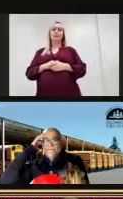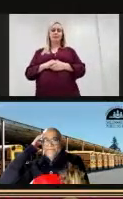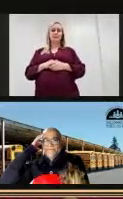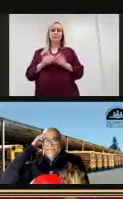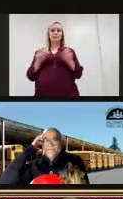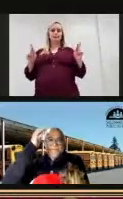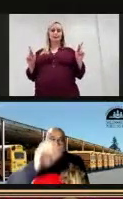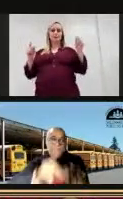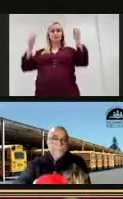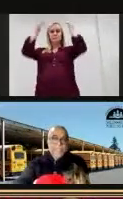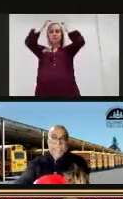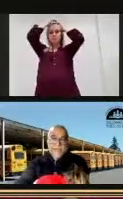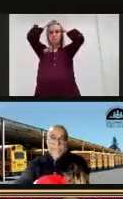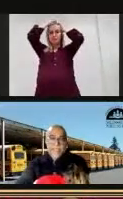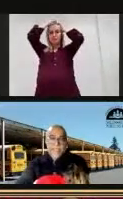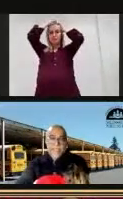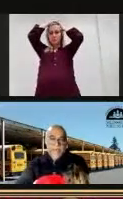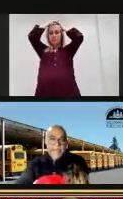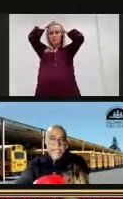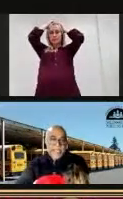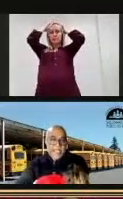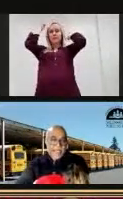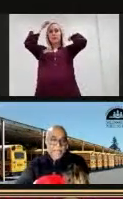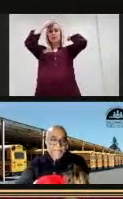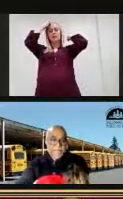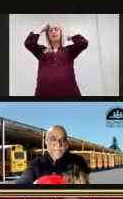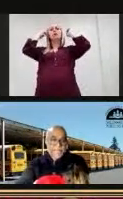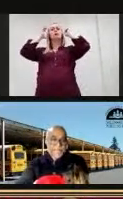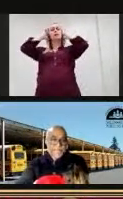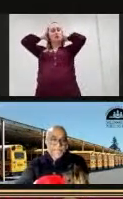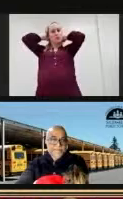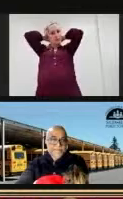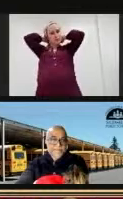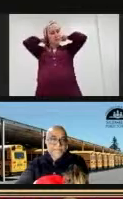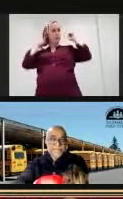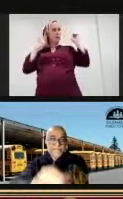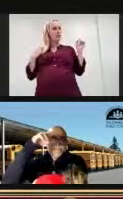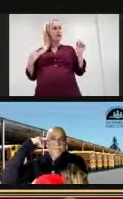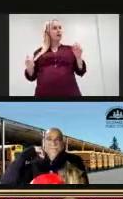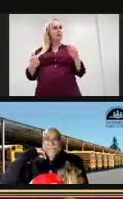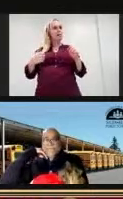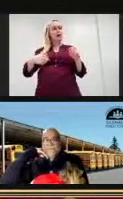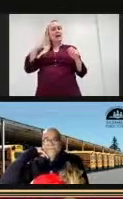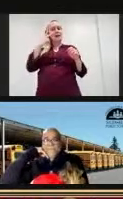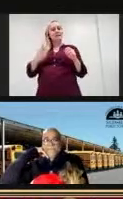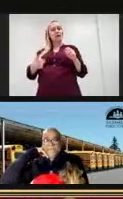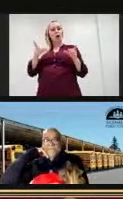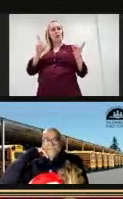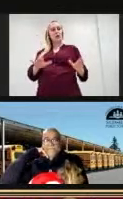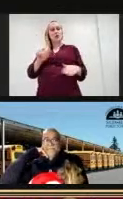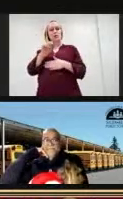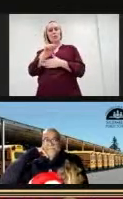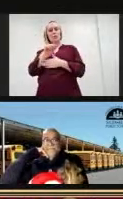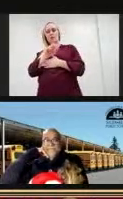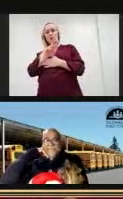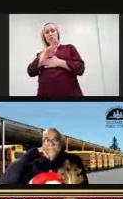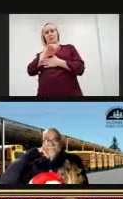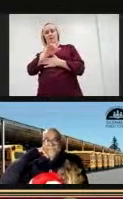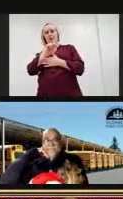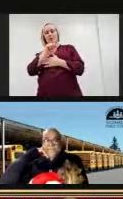Okay. Good point. Thank you. Thank you. I like that. I saw Director Avila, you had your hand up, but went down,